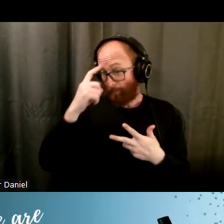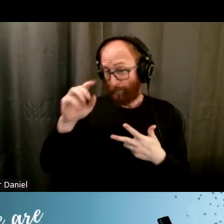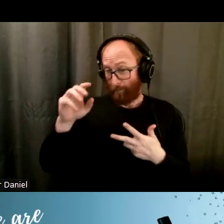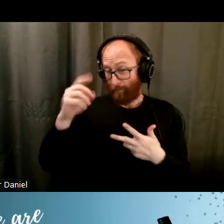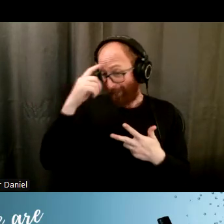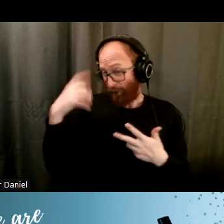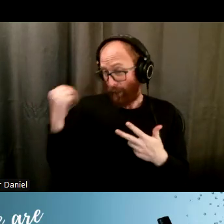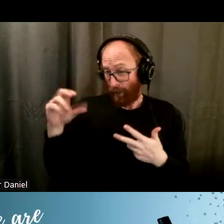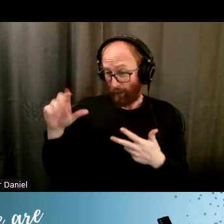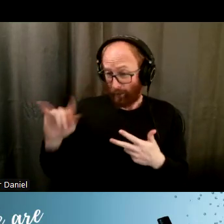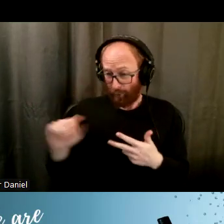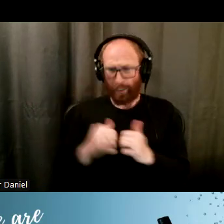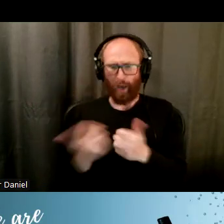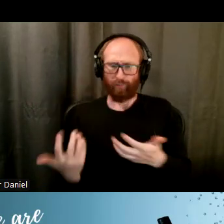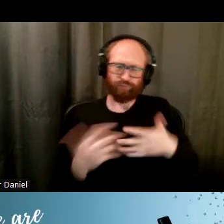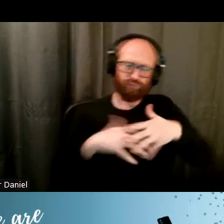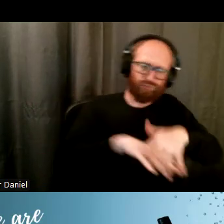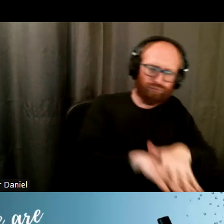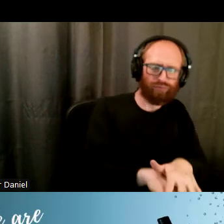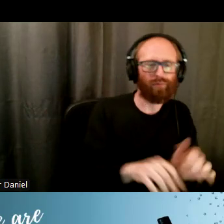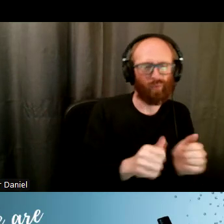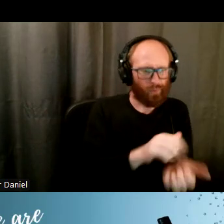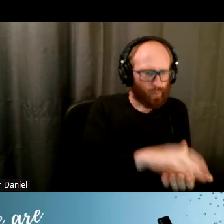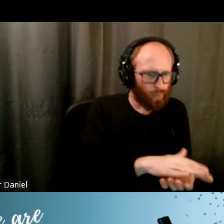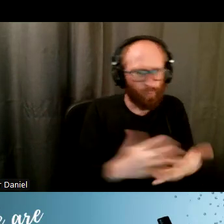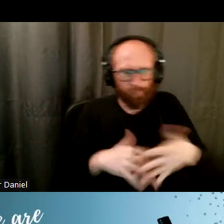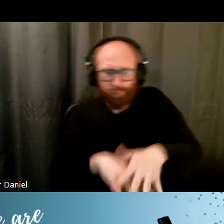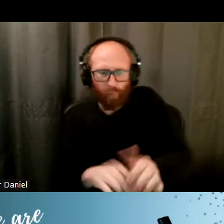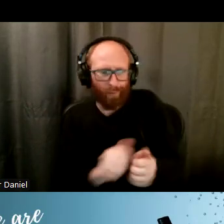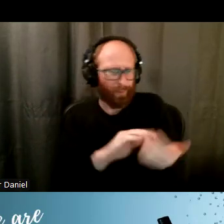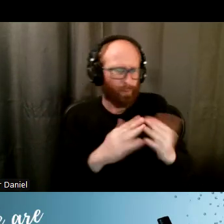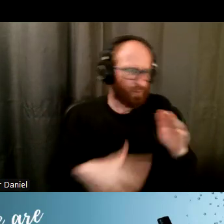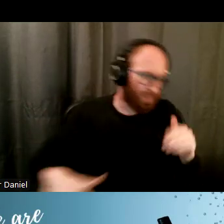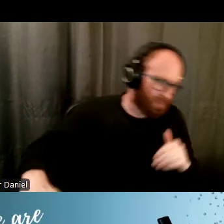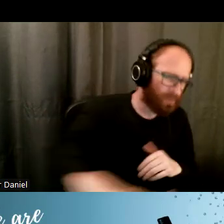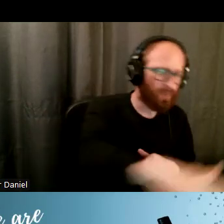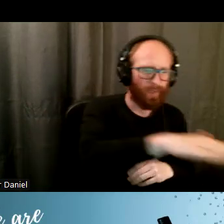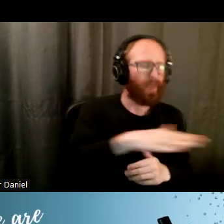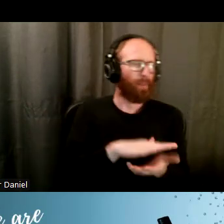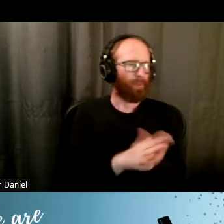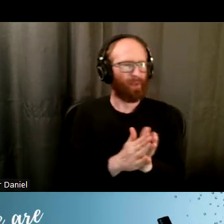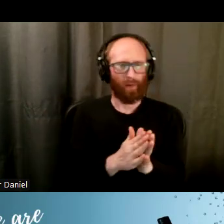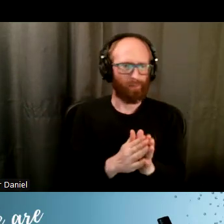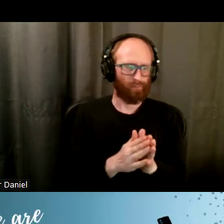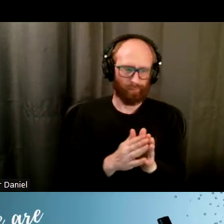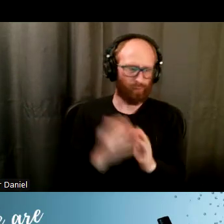our schools and communities as part of a robust, integrated, and comprehensive school mental health